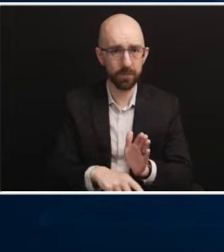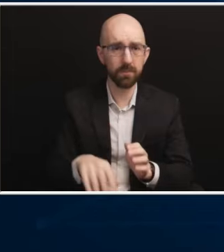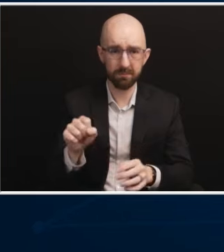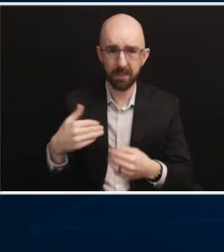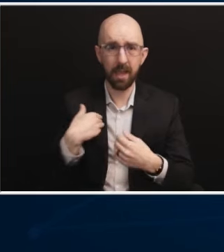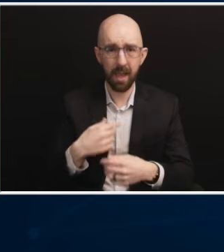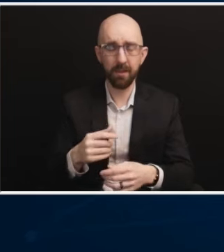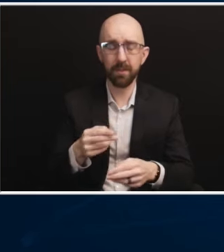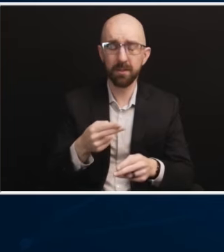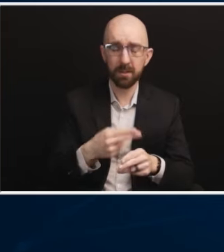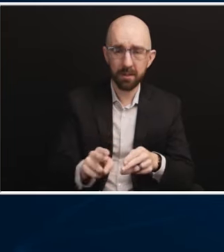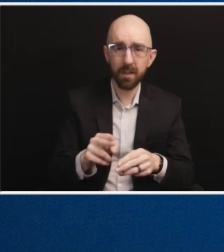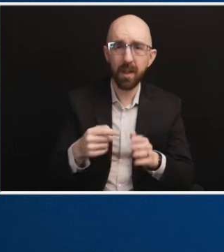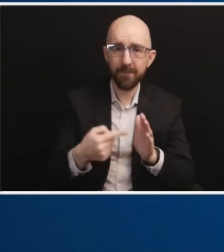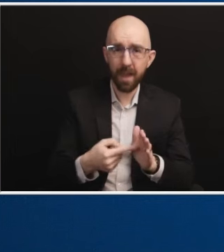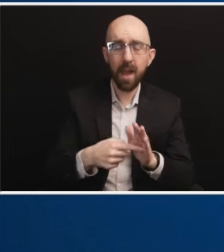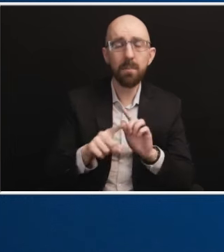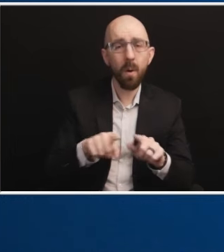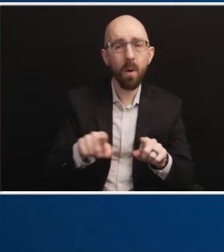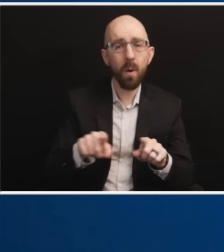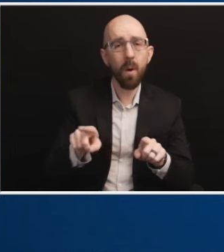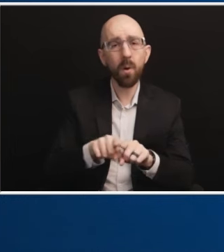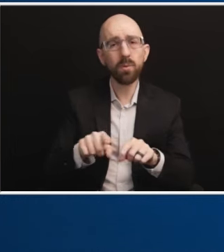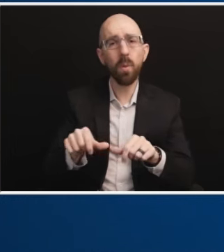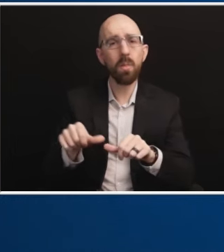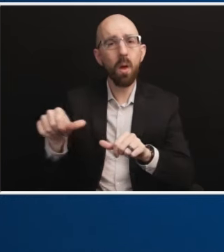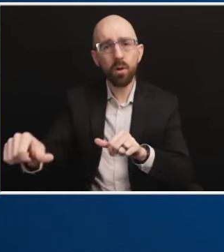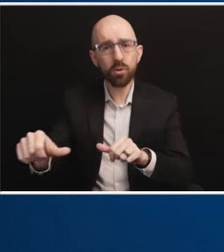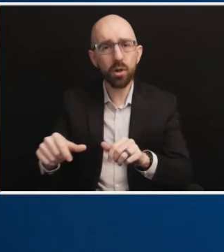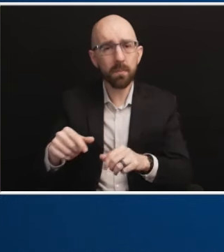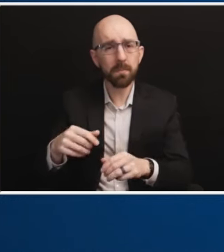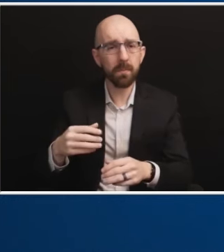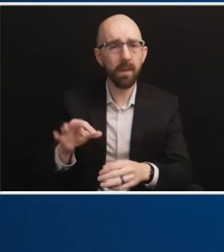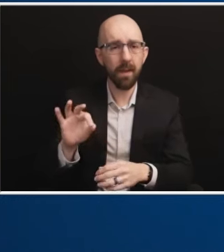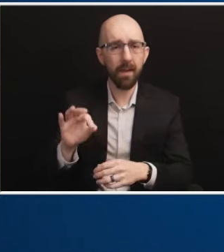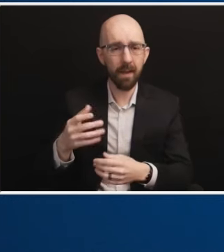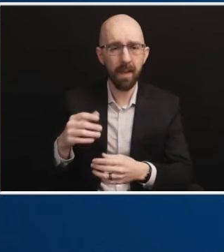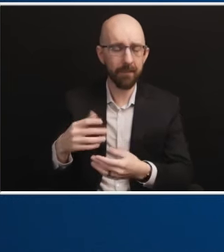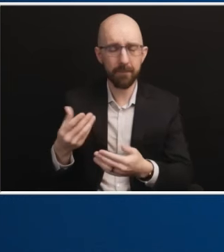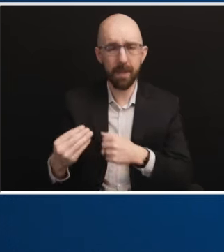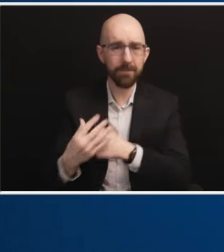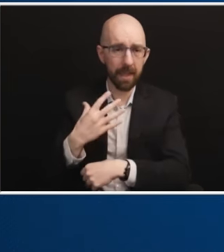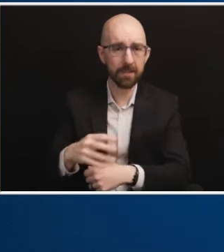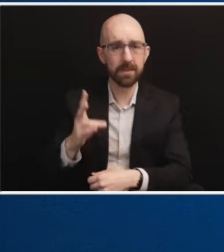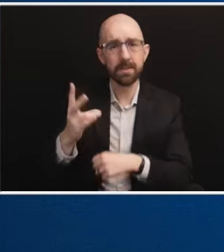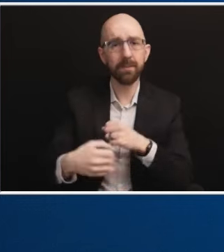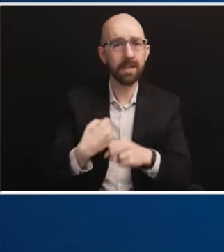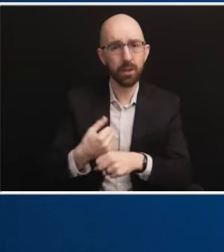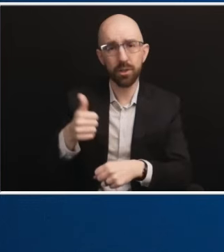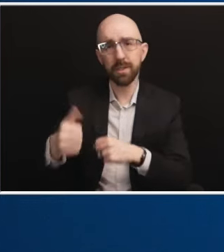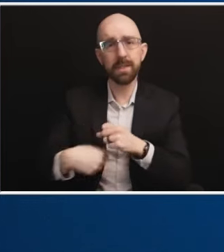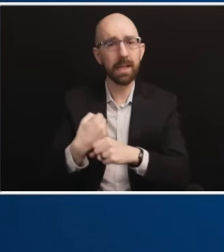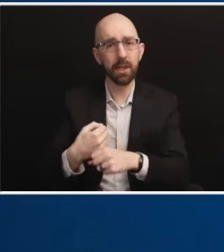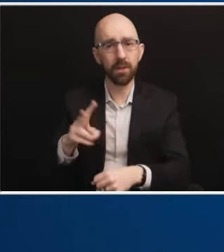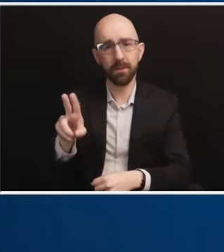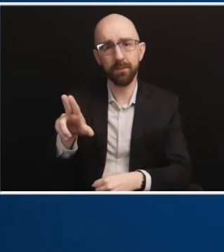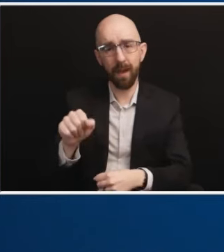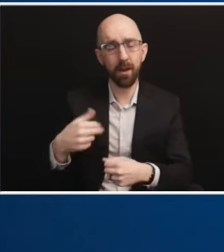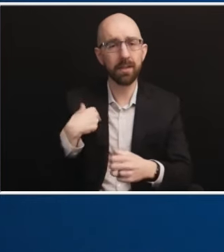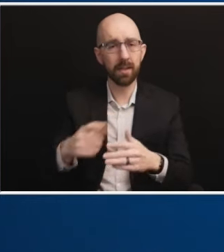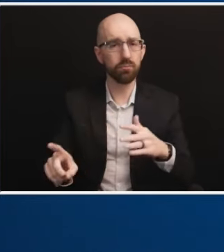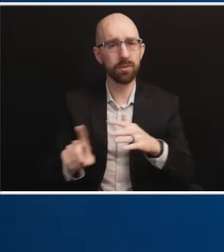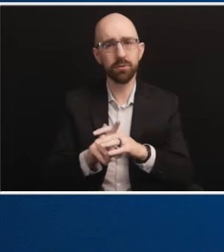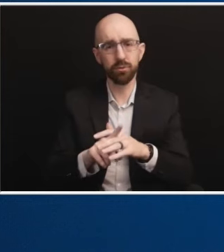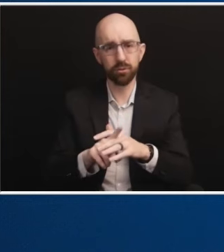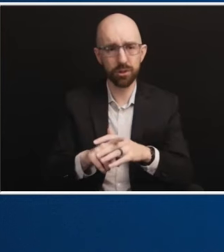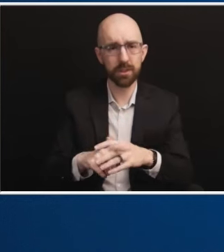have those long-term effects, 5, 7, 10 years down the road, where the virus can have a resurgence and inflammatory process